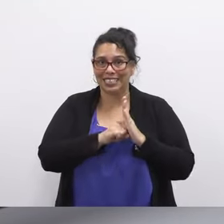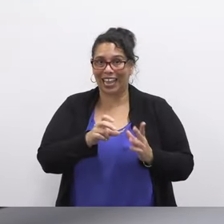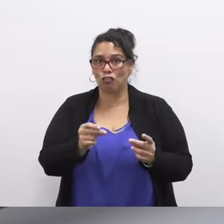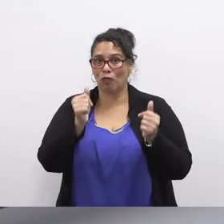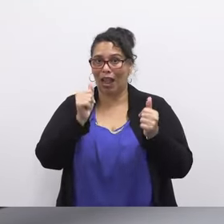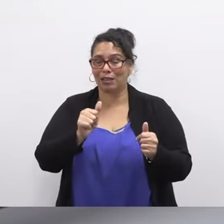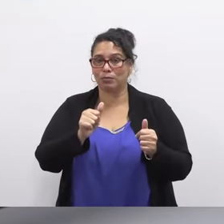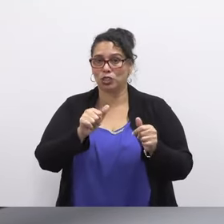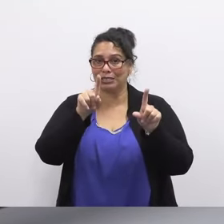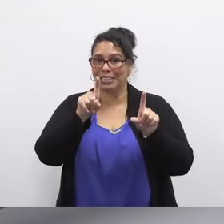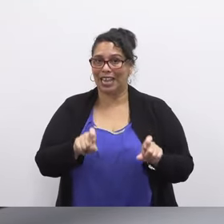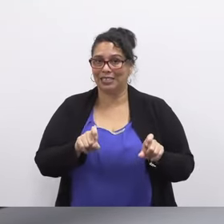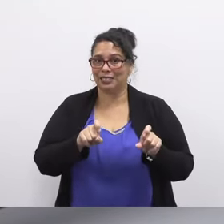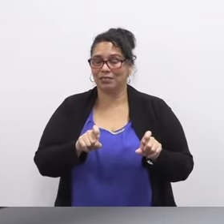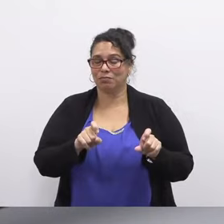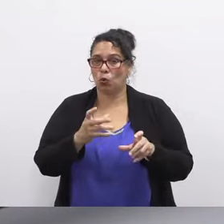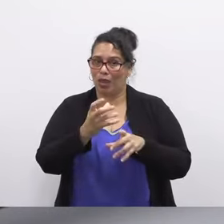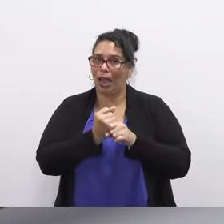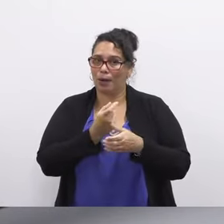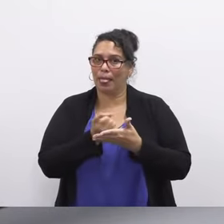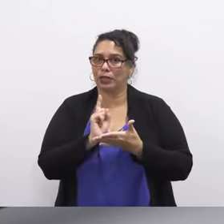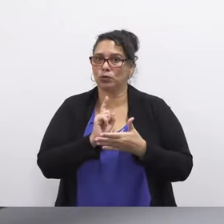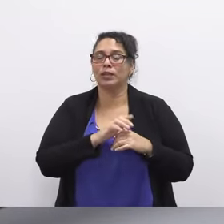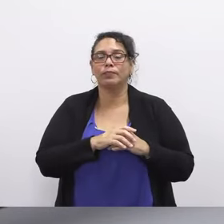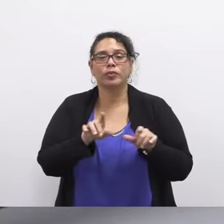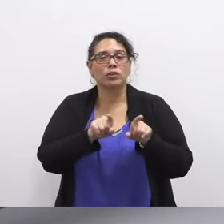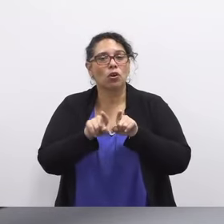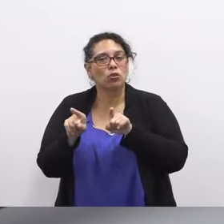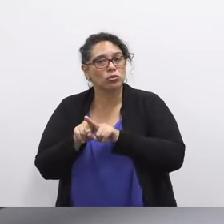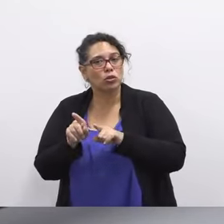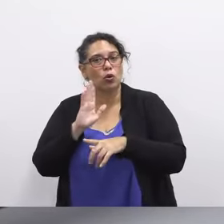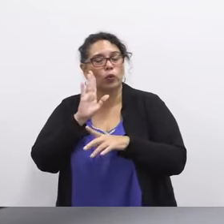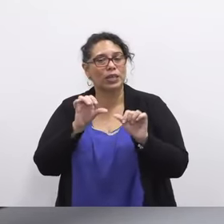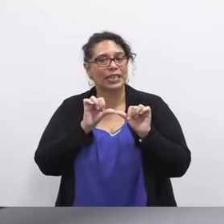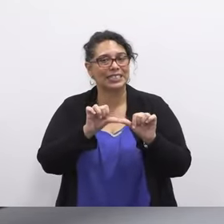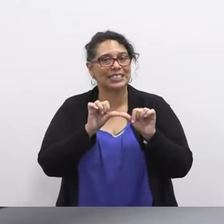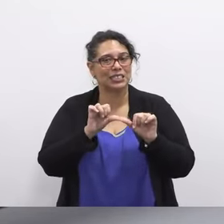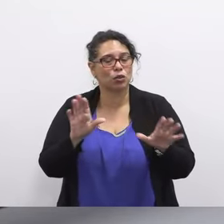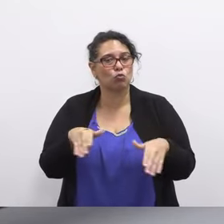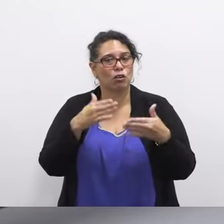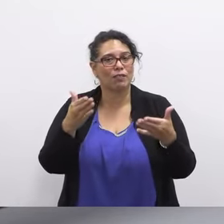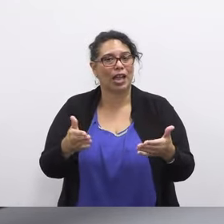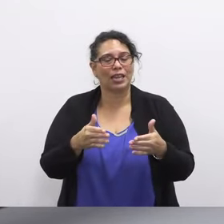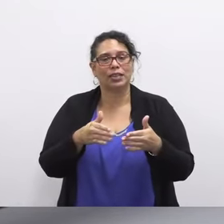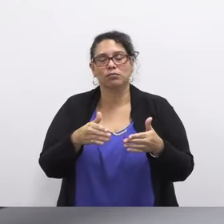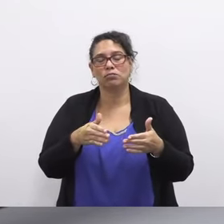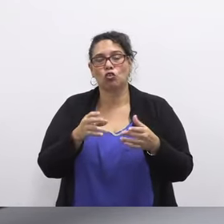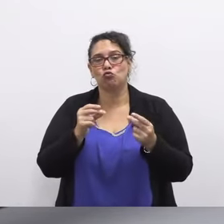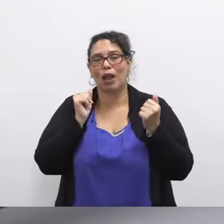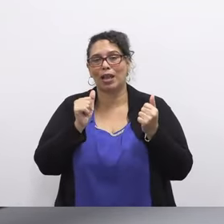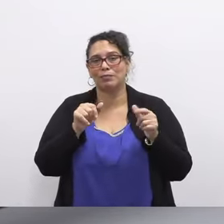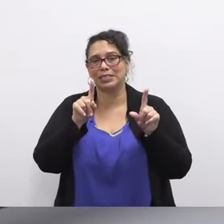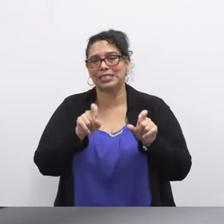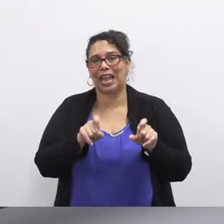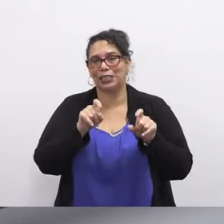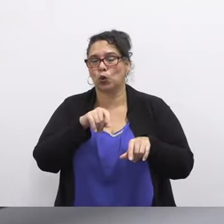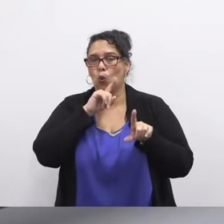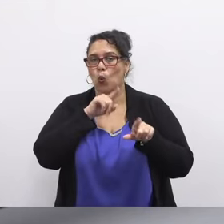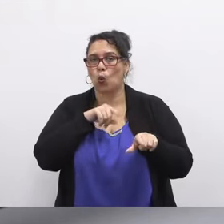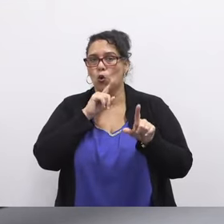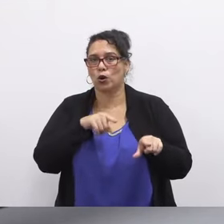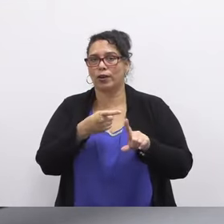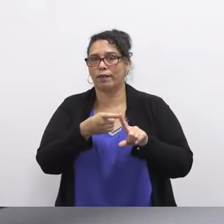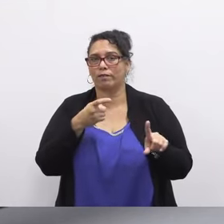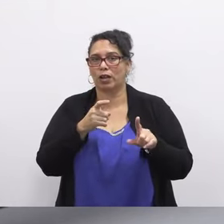tests that were delivered last week. And in addition to that, we'll continue to provide rapid tests that were ordered by the